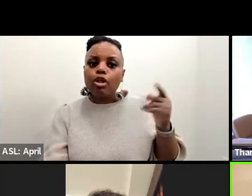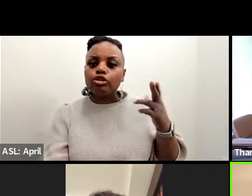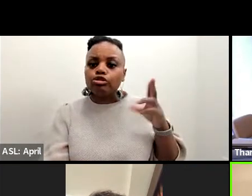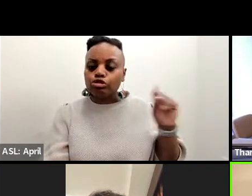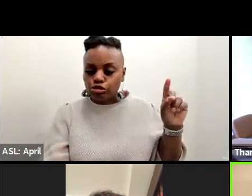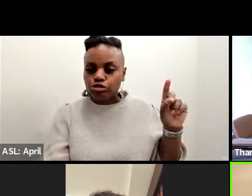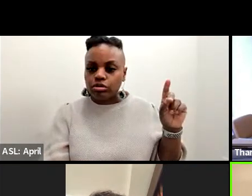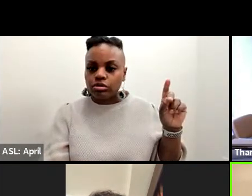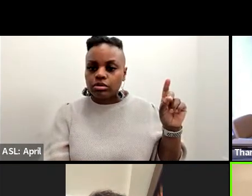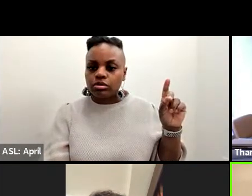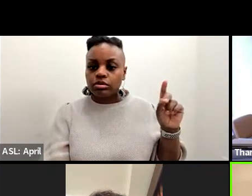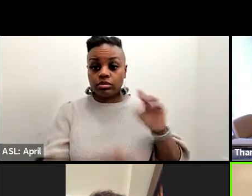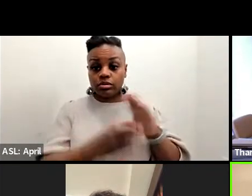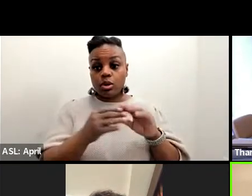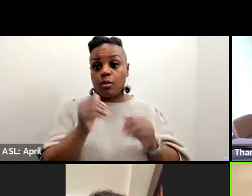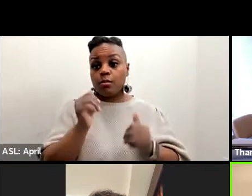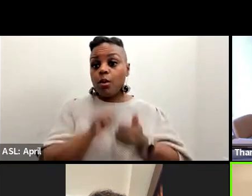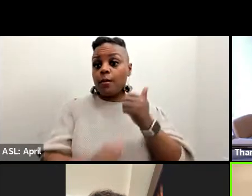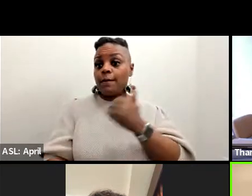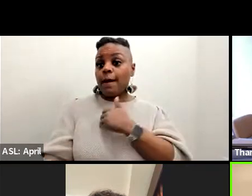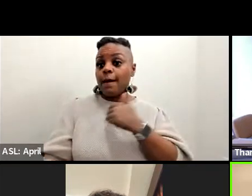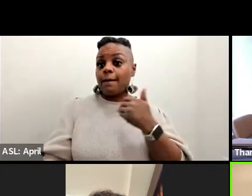are still in the country.